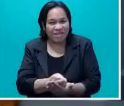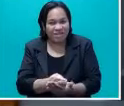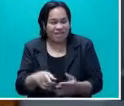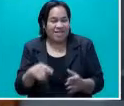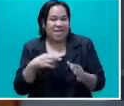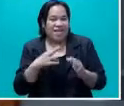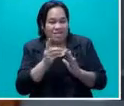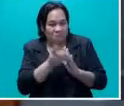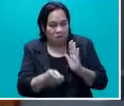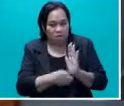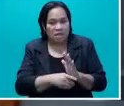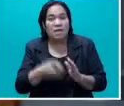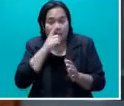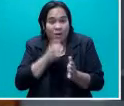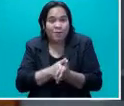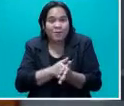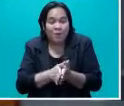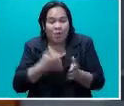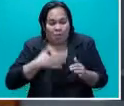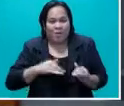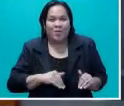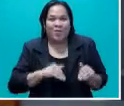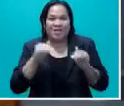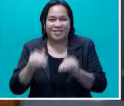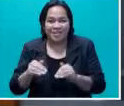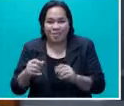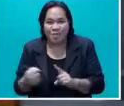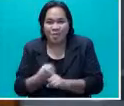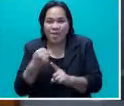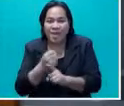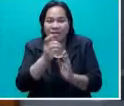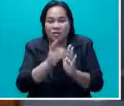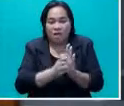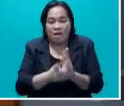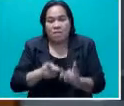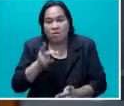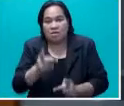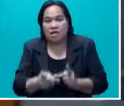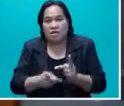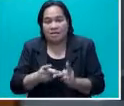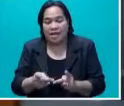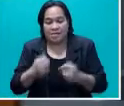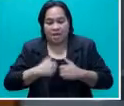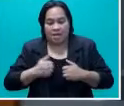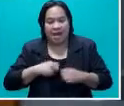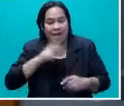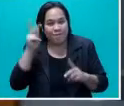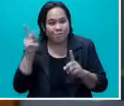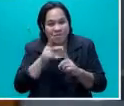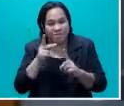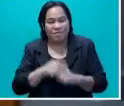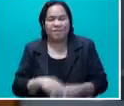eager, willing, and ready to participate, promote democratic processes, practices, and principles.